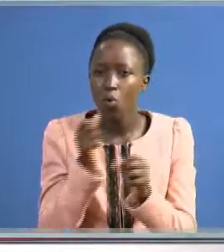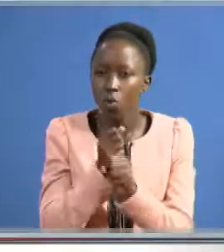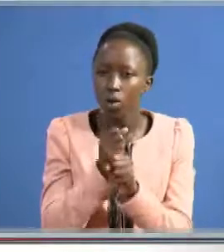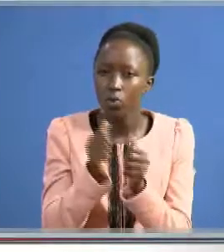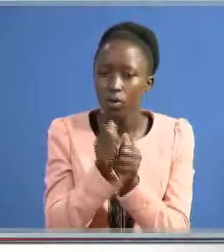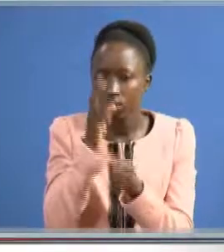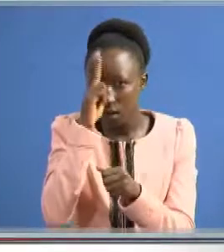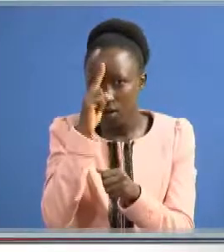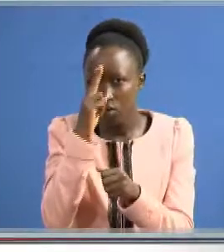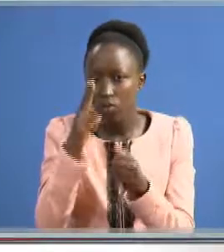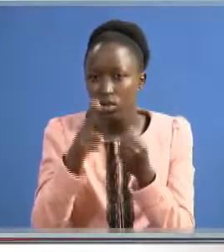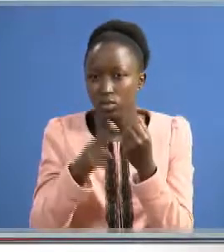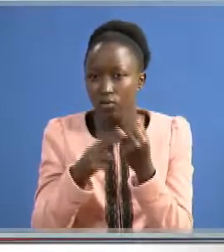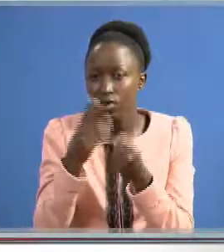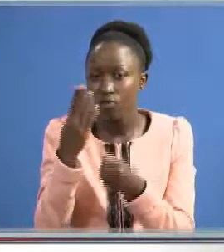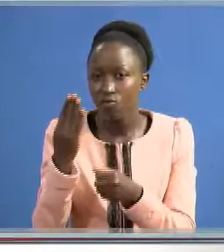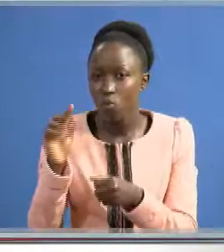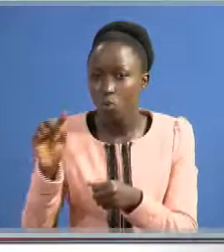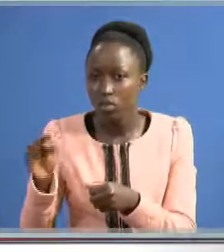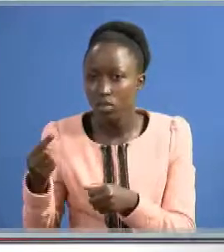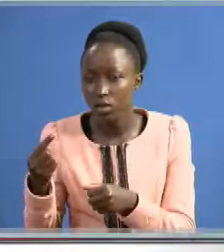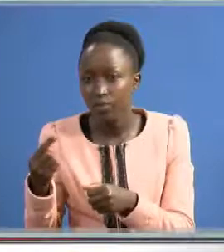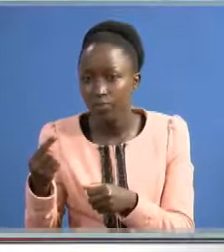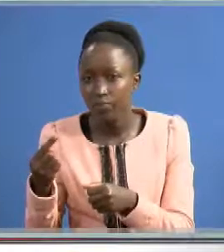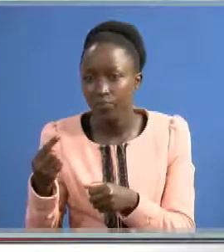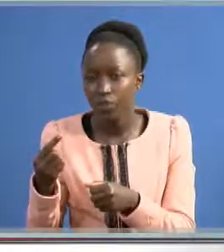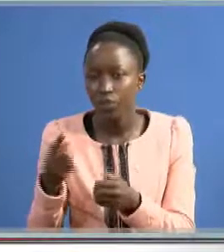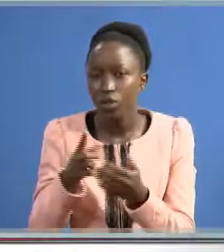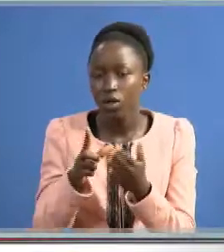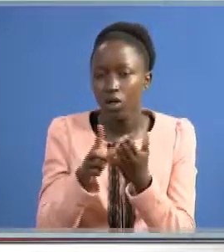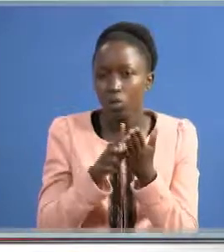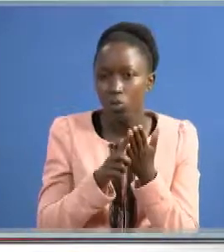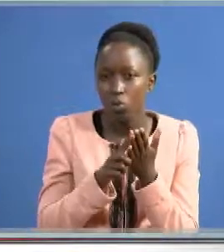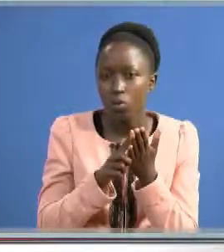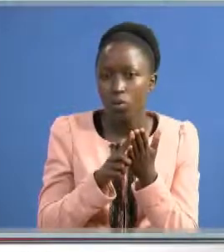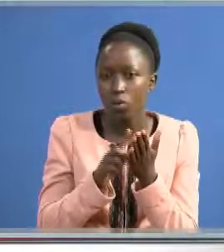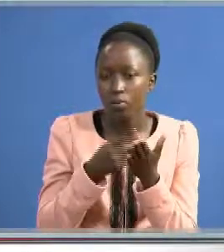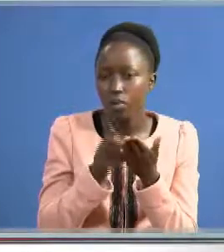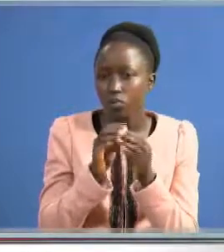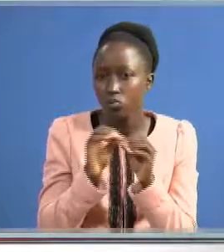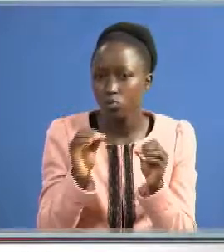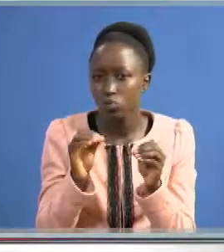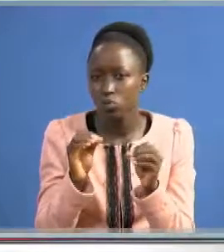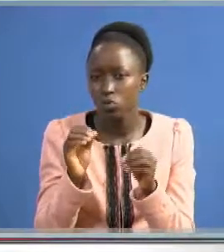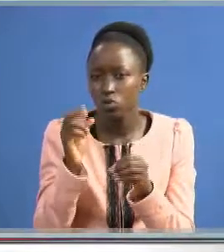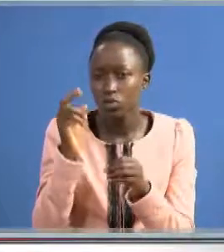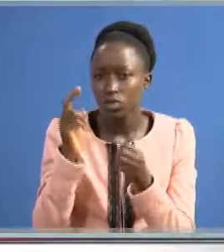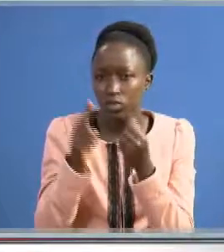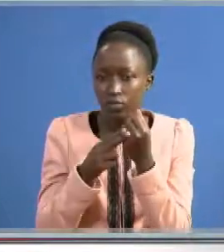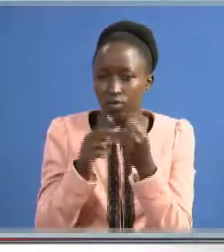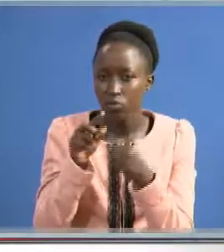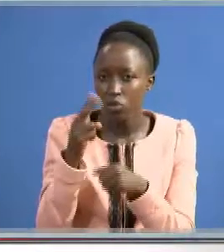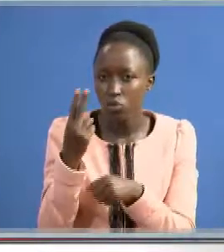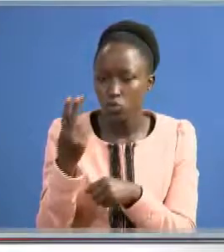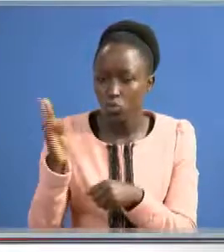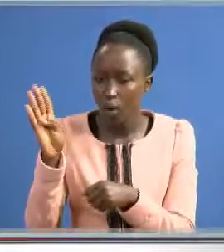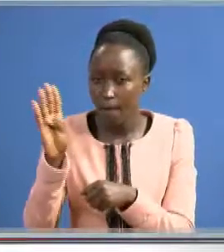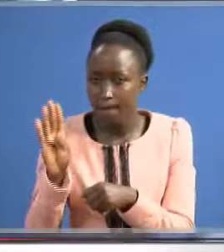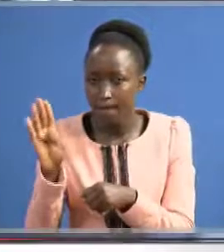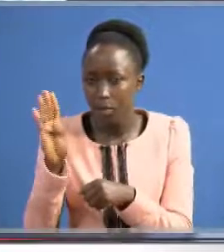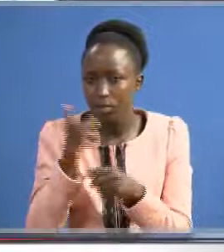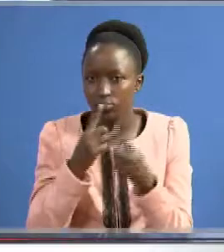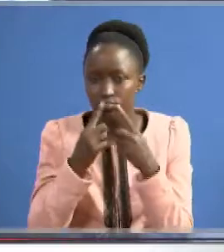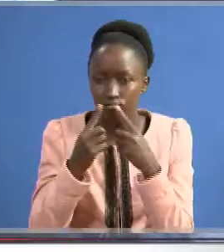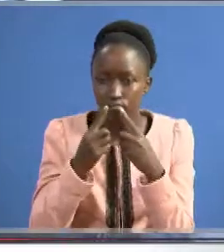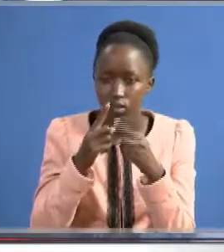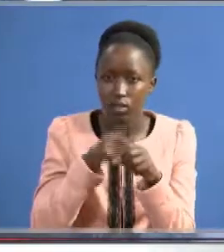down 74,000 loan defaulters who owe the body 7.2 billion shillings. Speaking during the